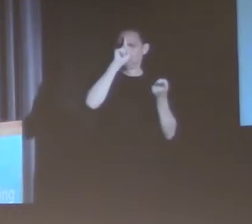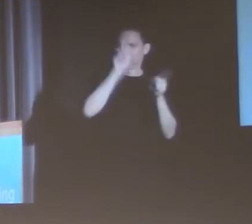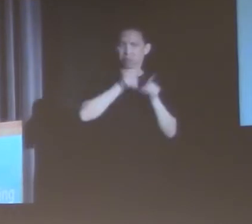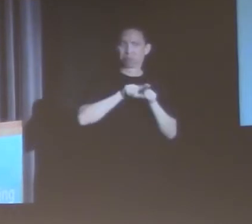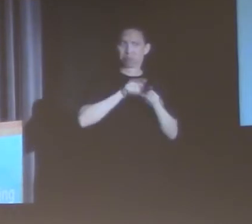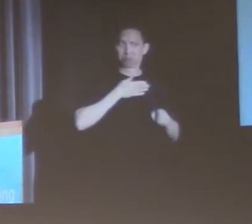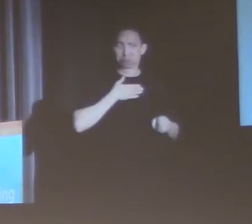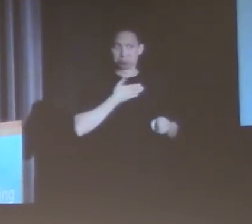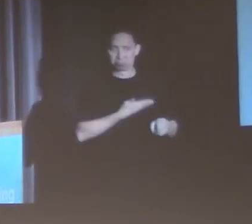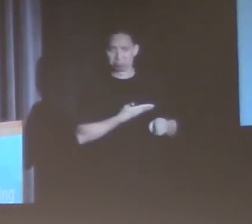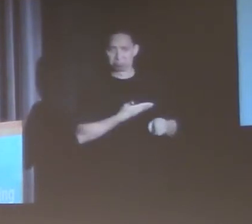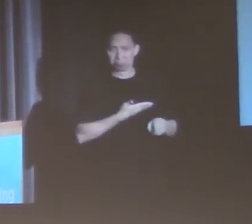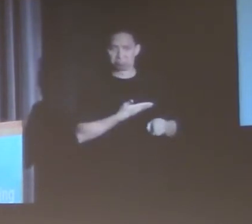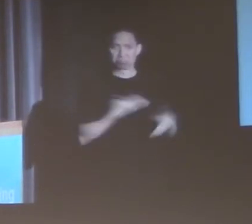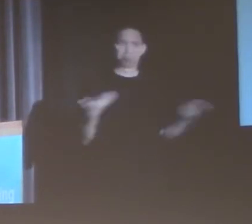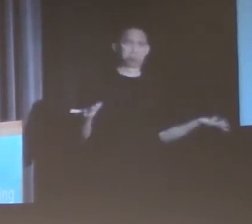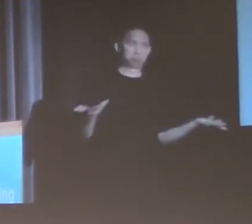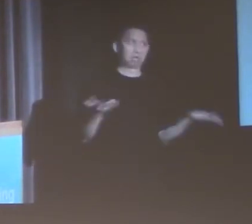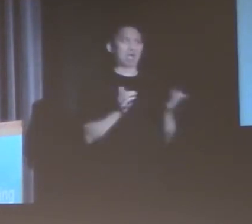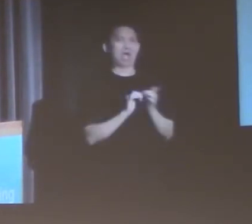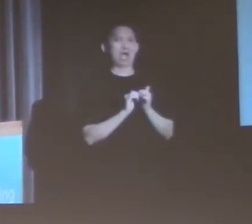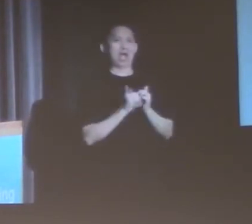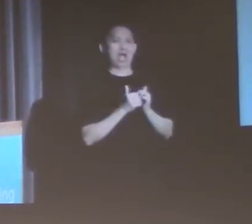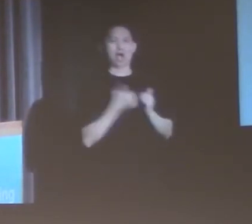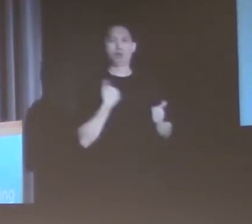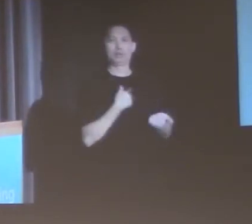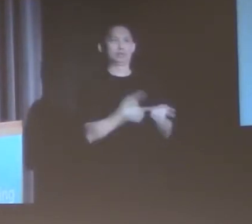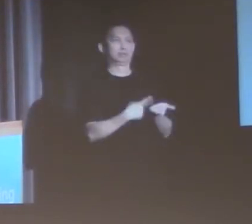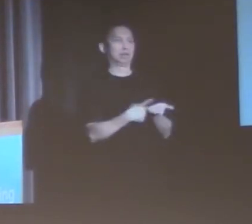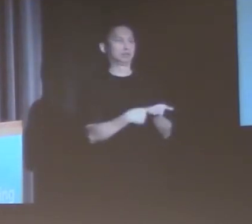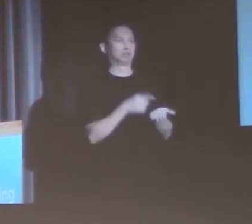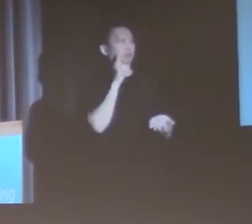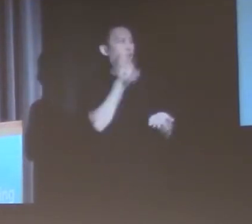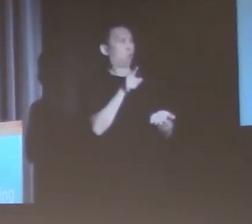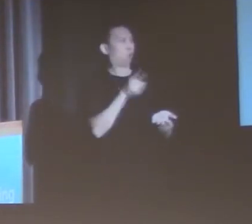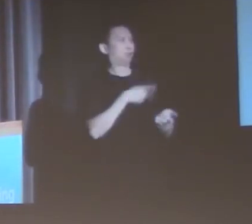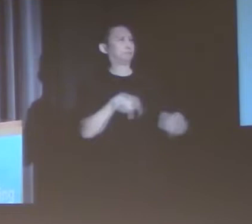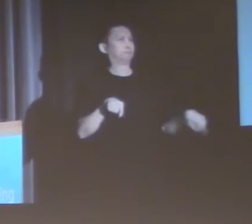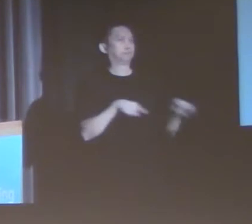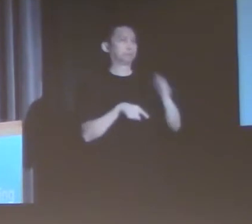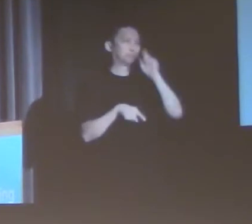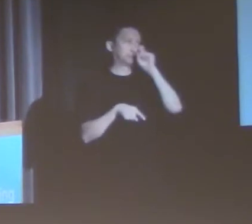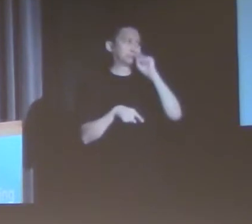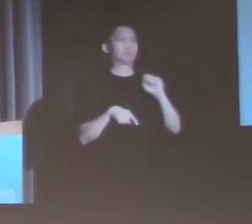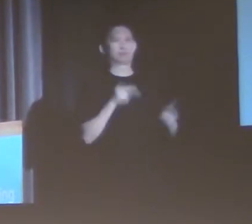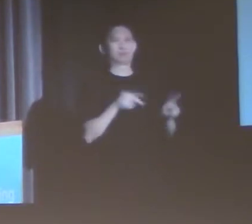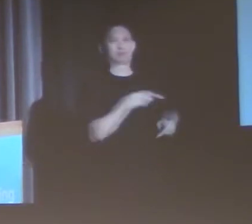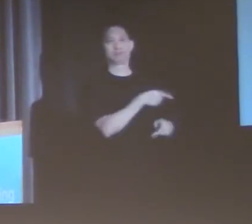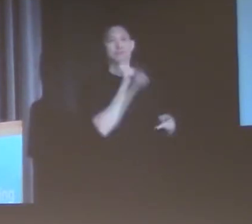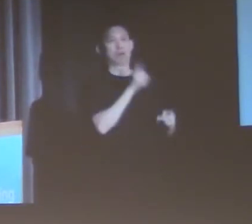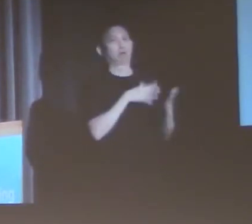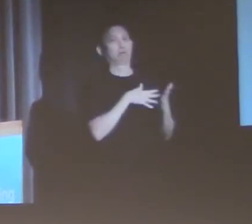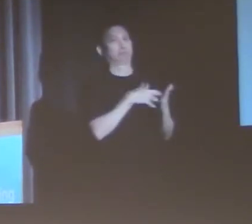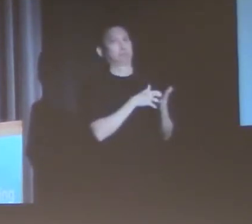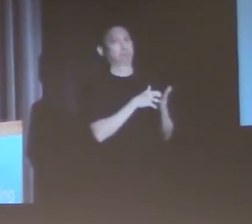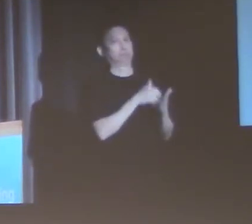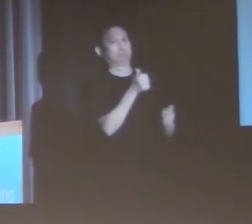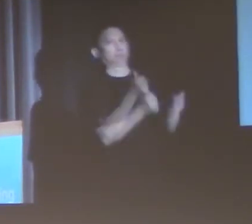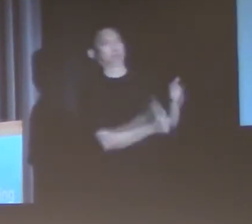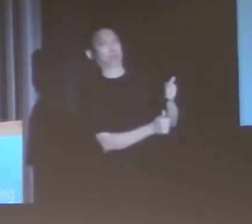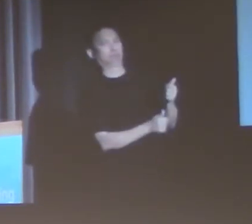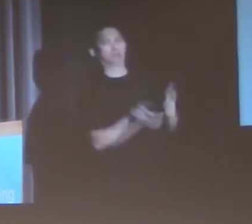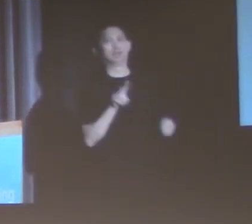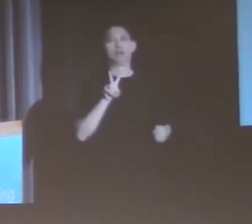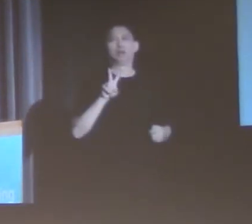are structurally in a very vulnerable position, and consent is always a